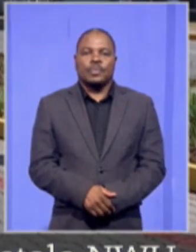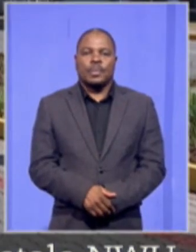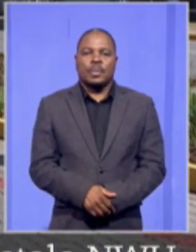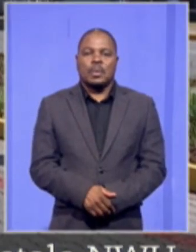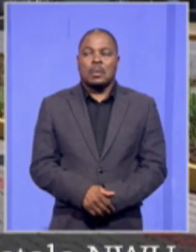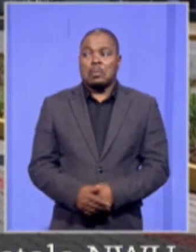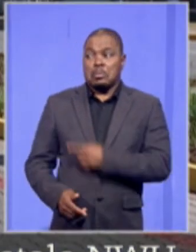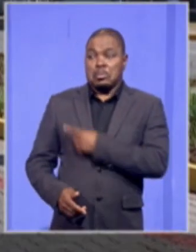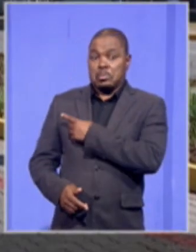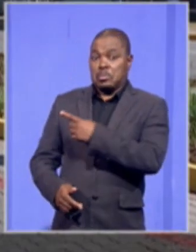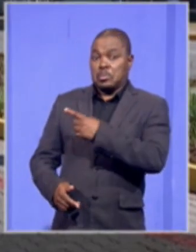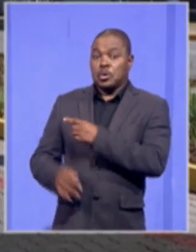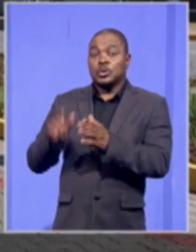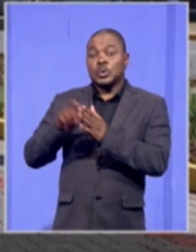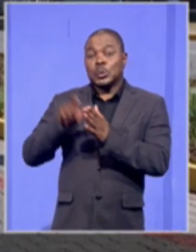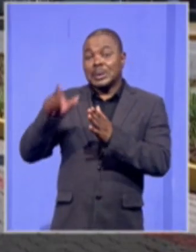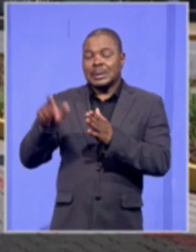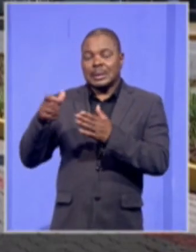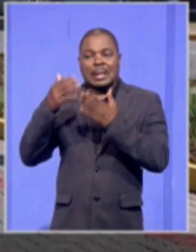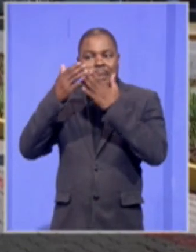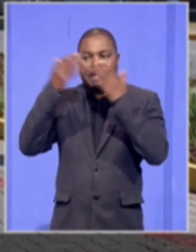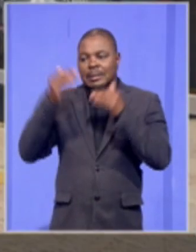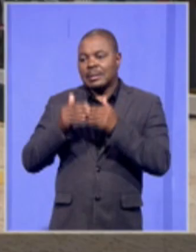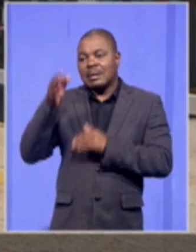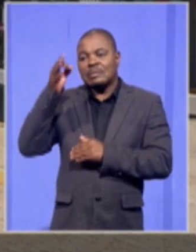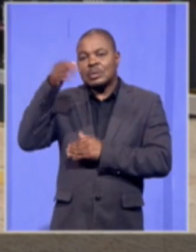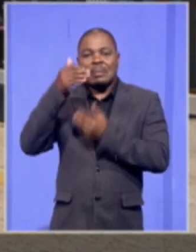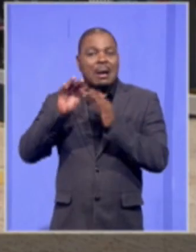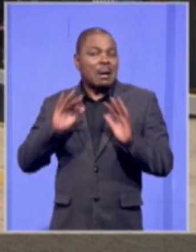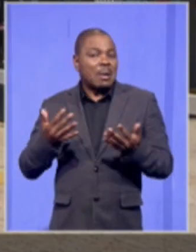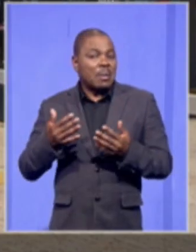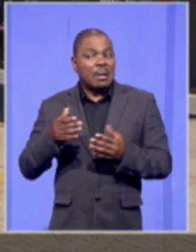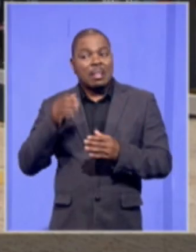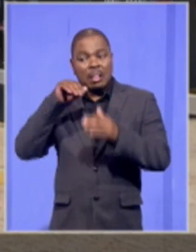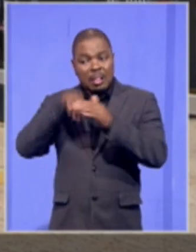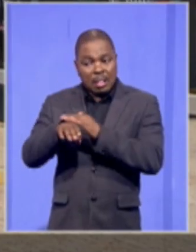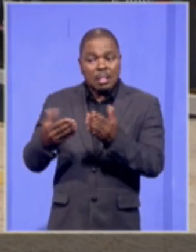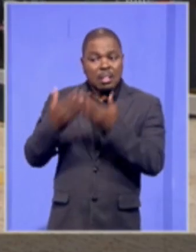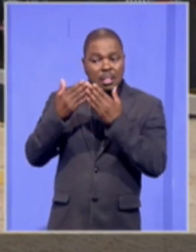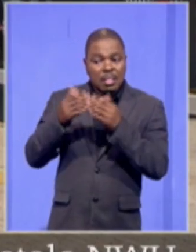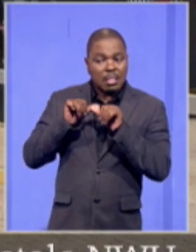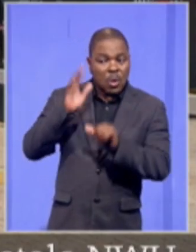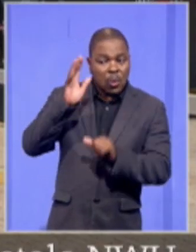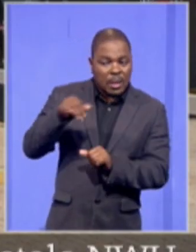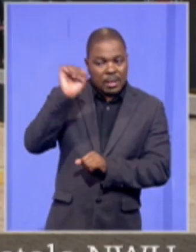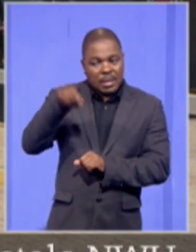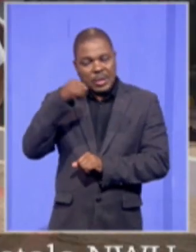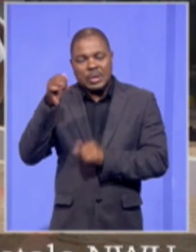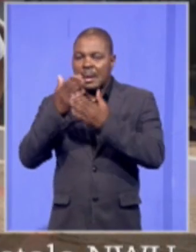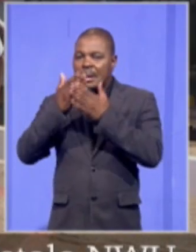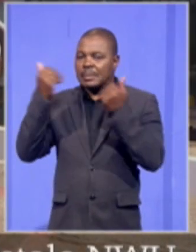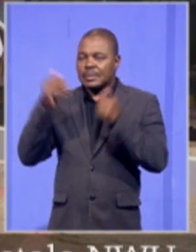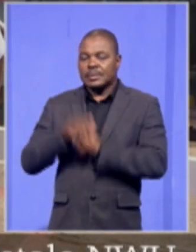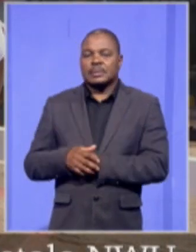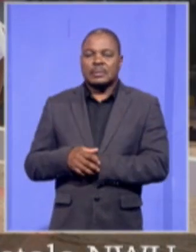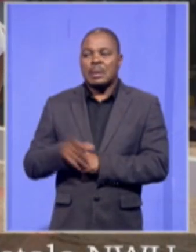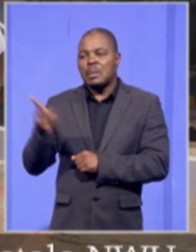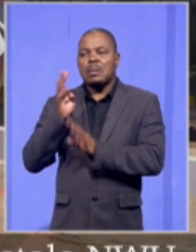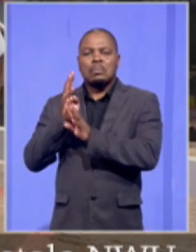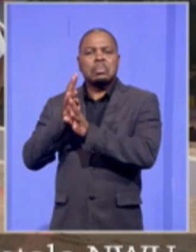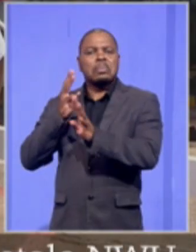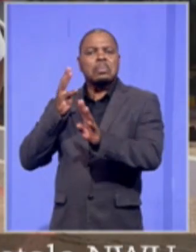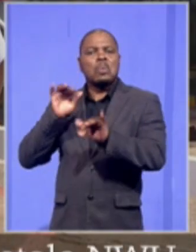Bano ke bangwe ba barutwana bao ba sa itseng isago ya bona mabapi le kgonagalo ya go tsweletsa dithuto tsa bona. Ba ema mola go tla go